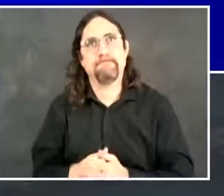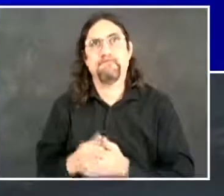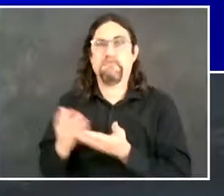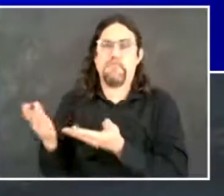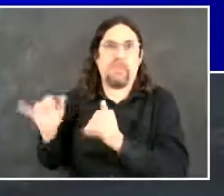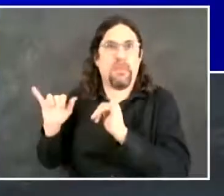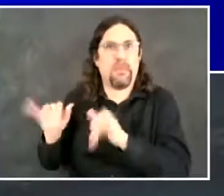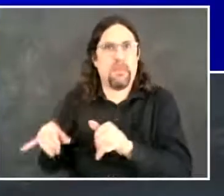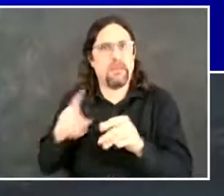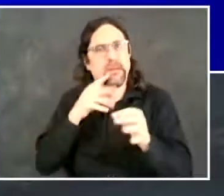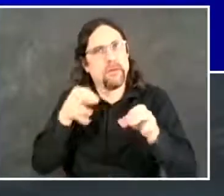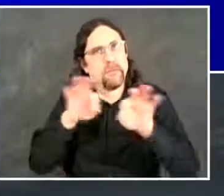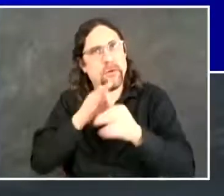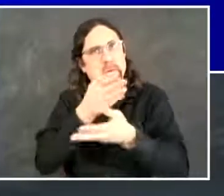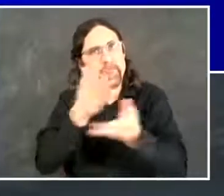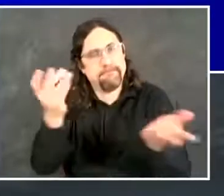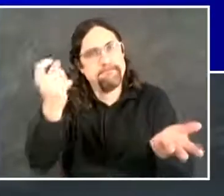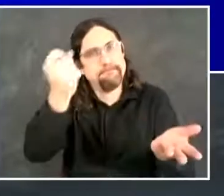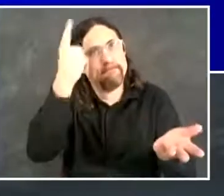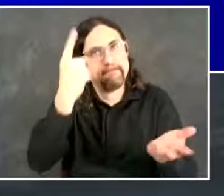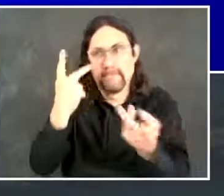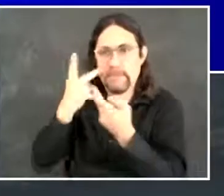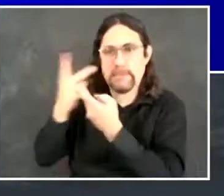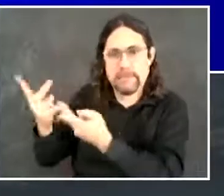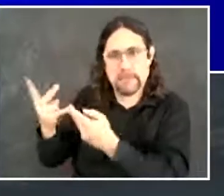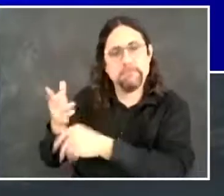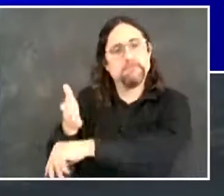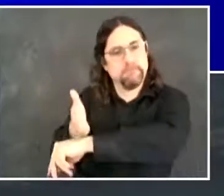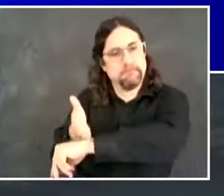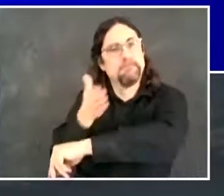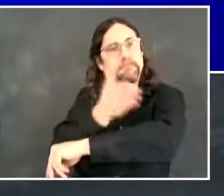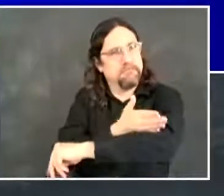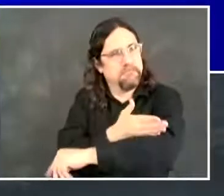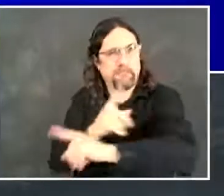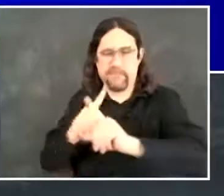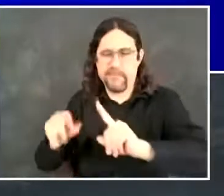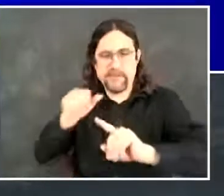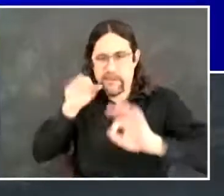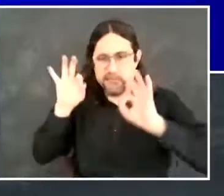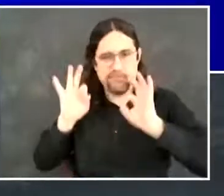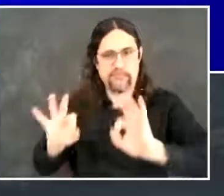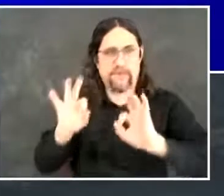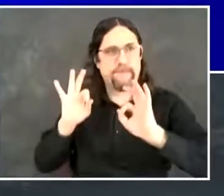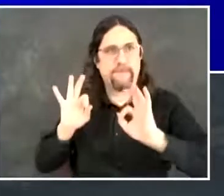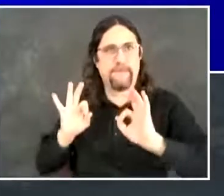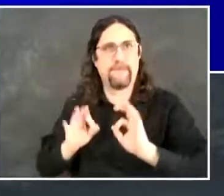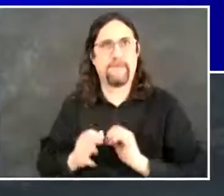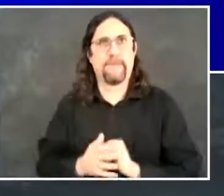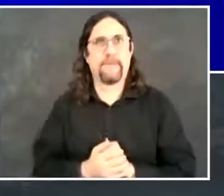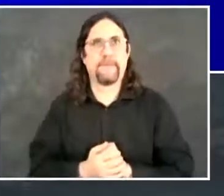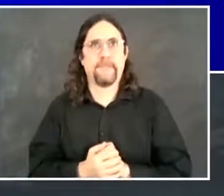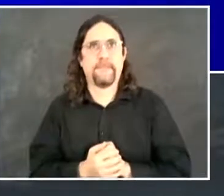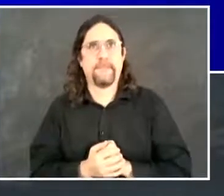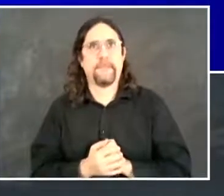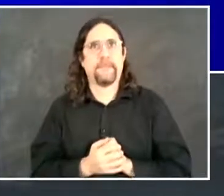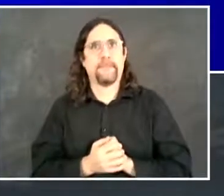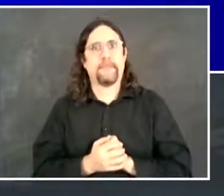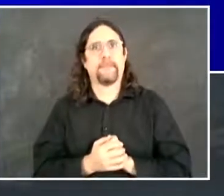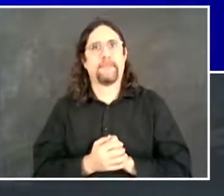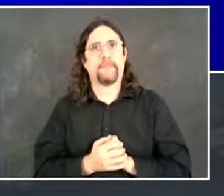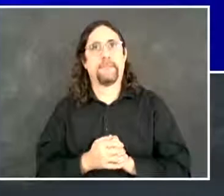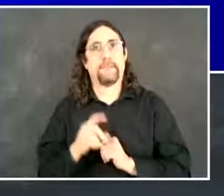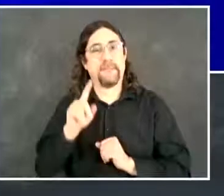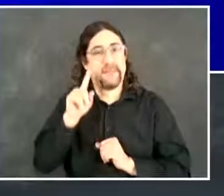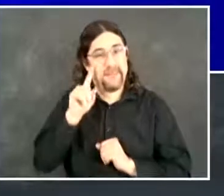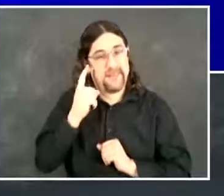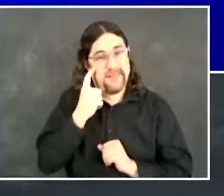care units in our public hospitals, were basically at double their normal capacity. So there's been improvement since then, but